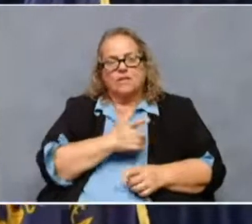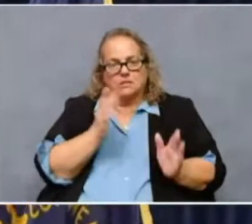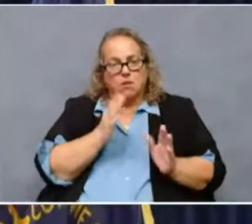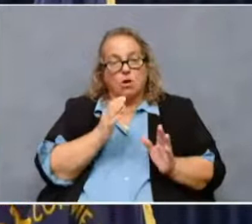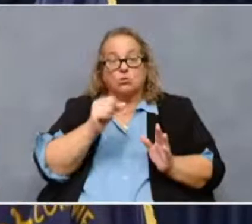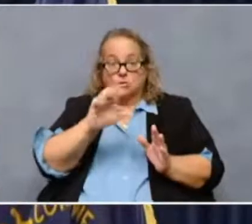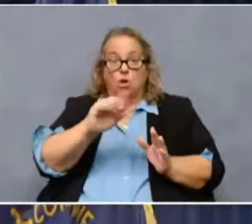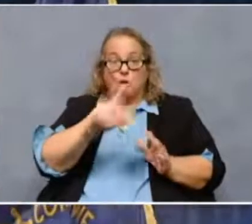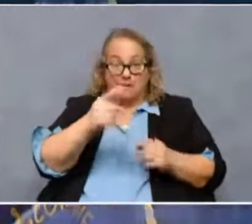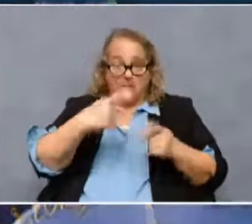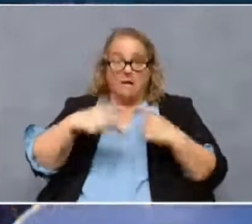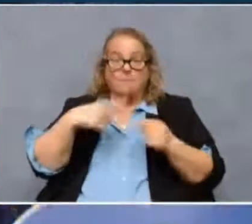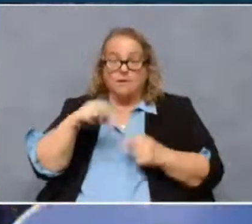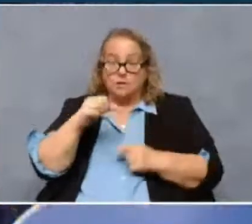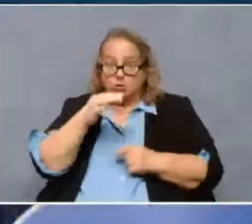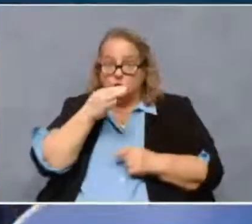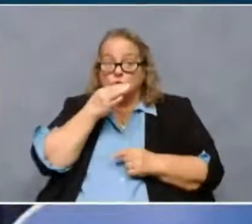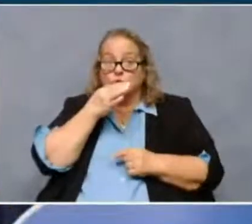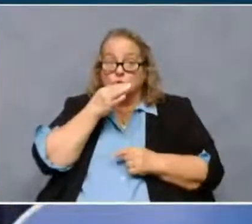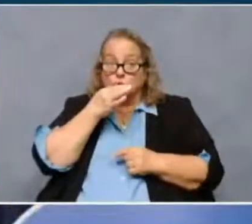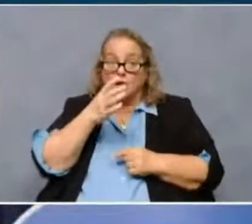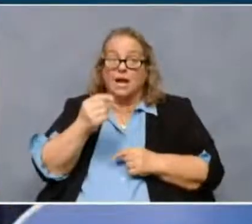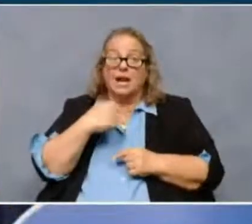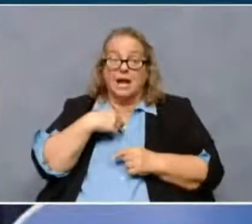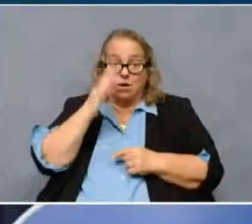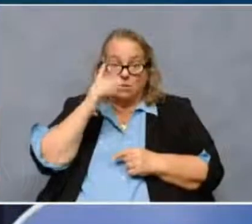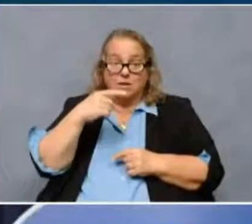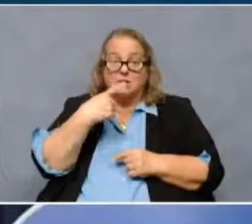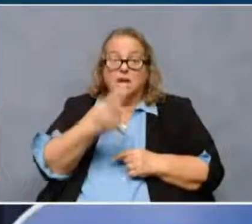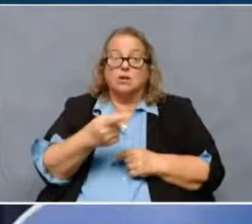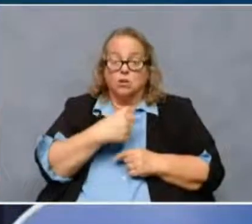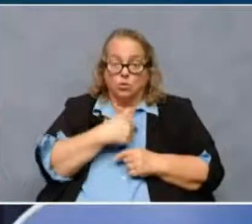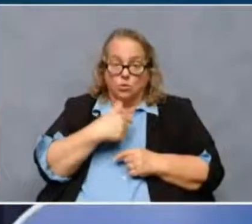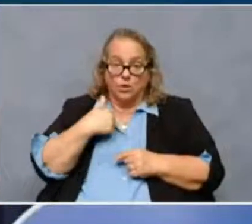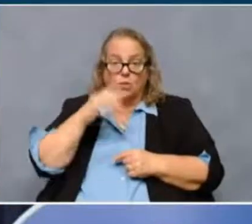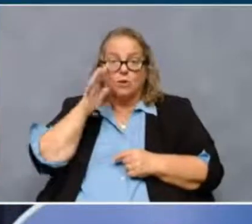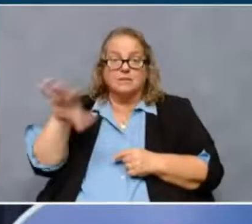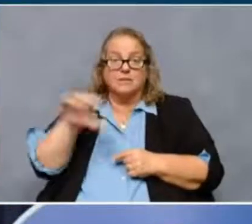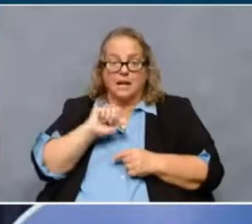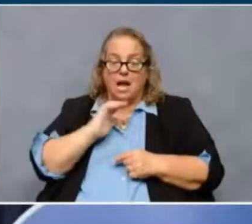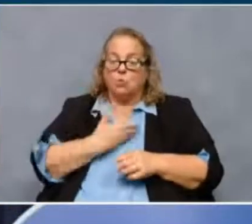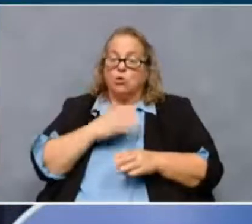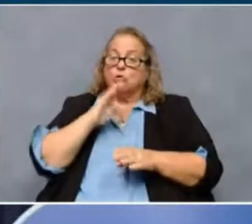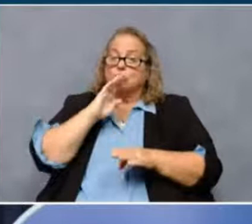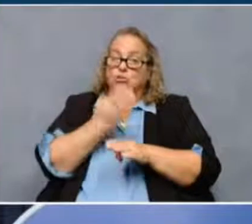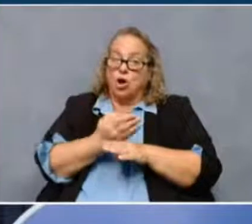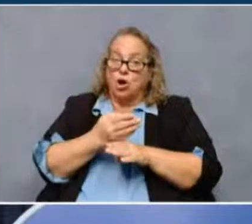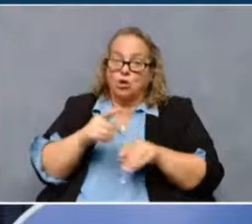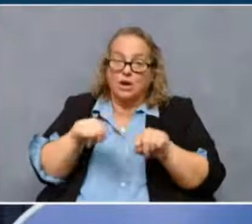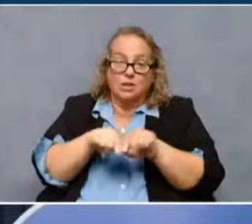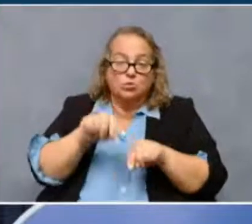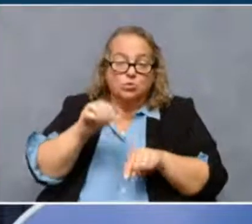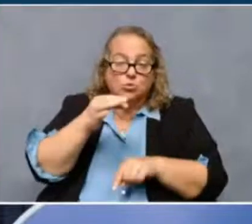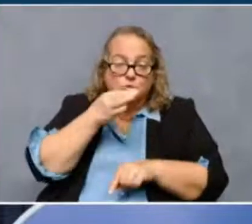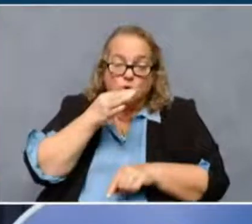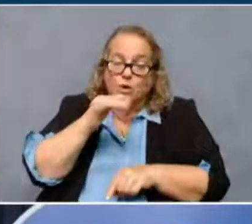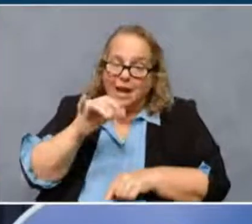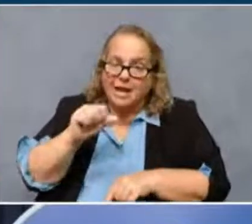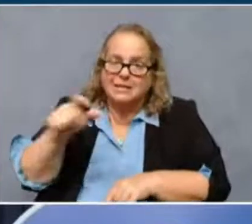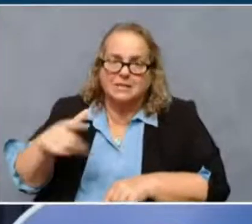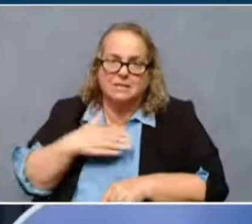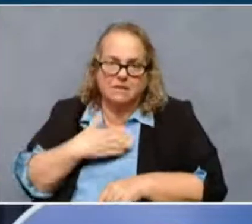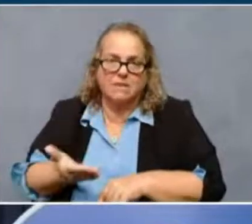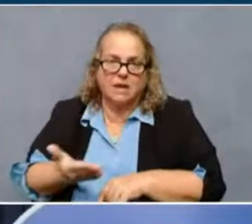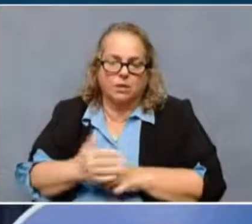soon. And I will tell you that we will take Lila in as soon as it's available. I believe